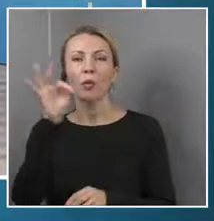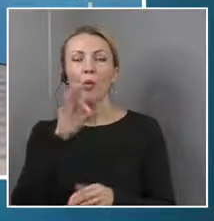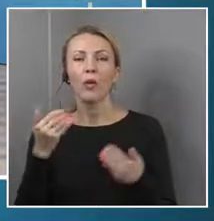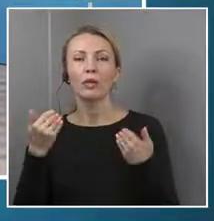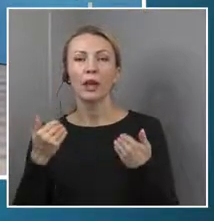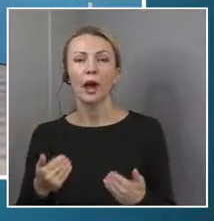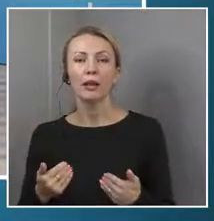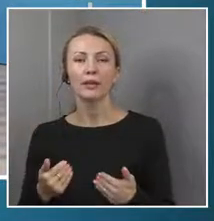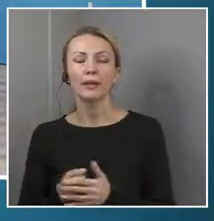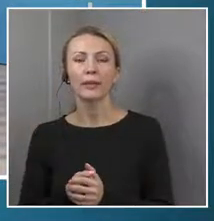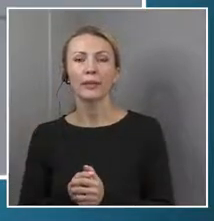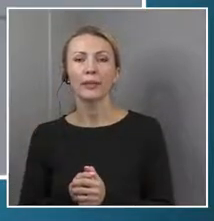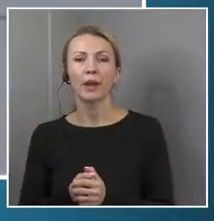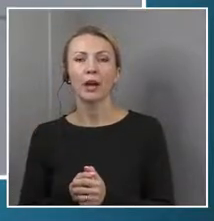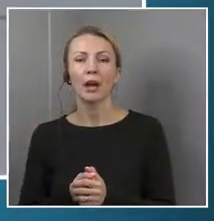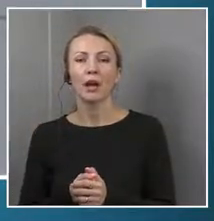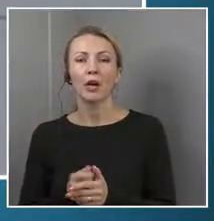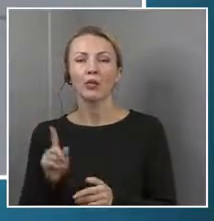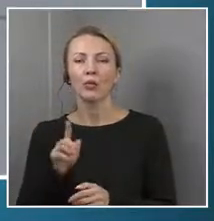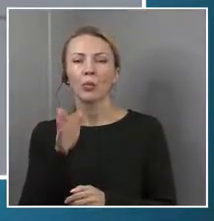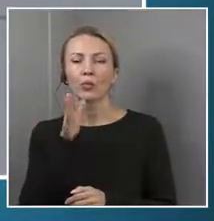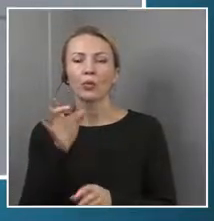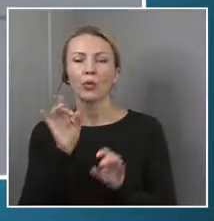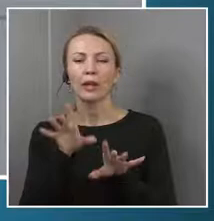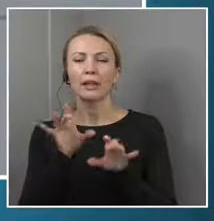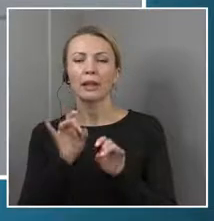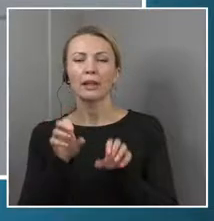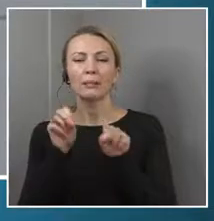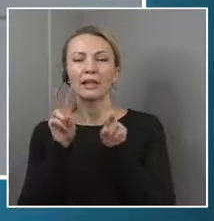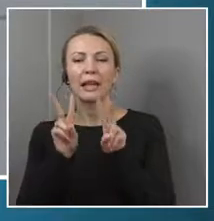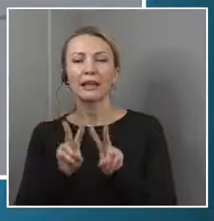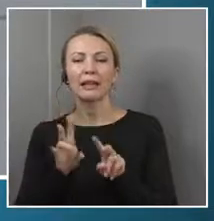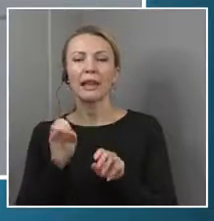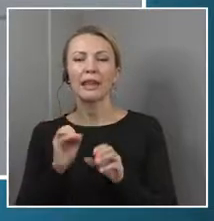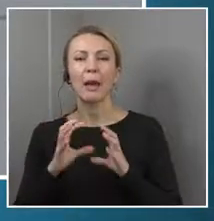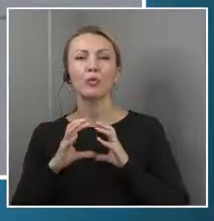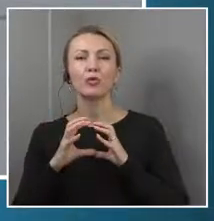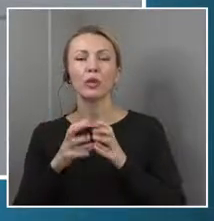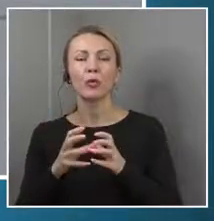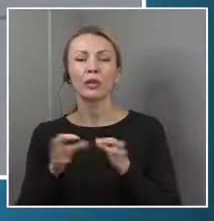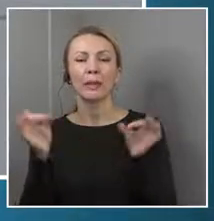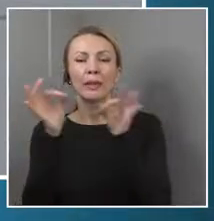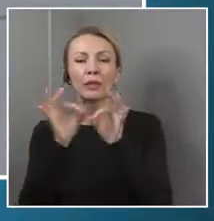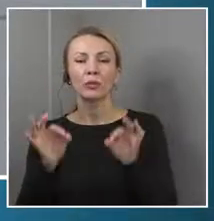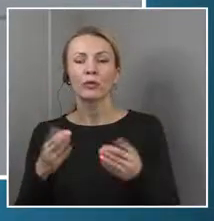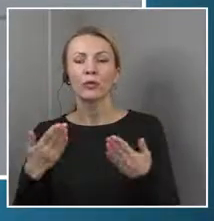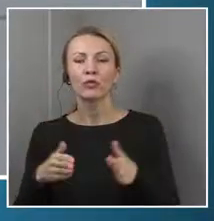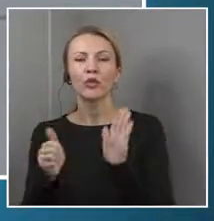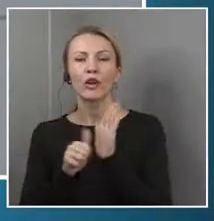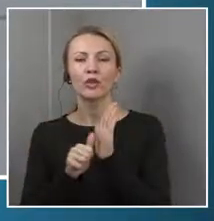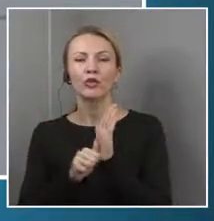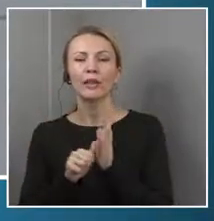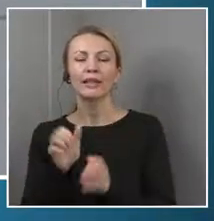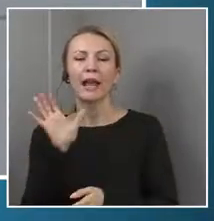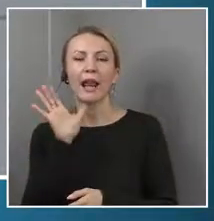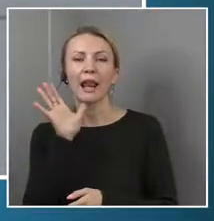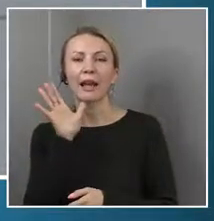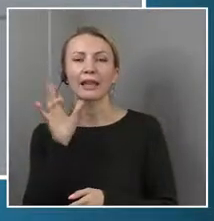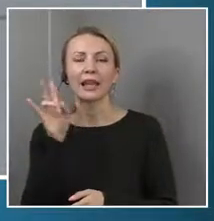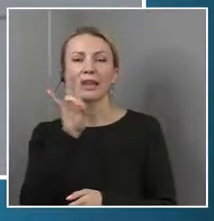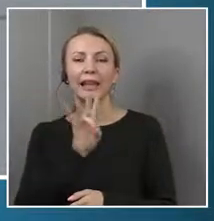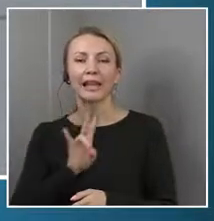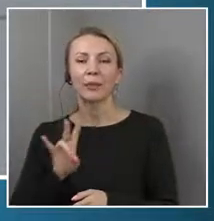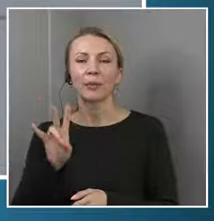A couple of words about ourselves and what I'm going to talk about. I specialize on international art